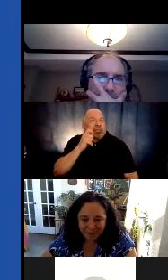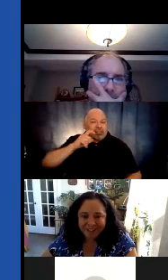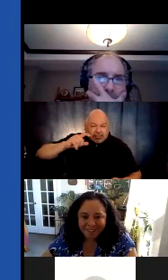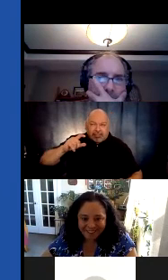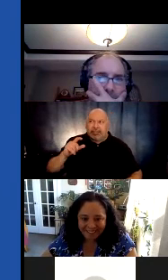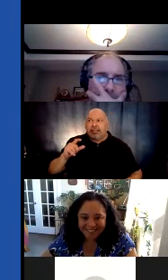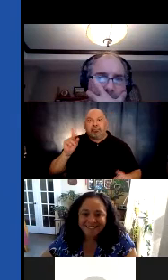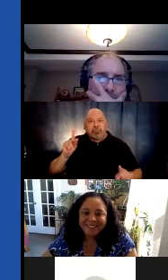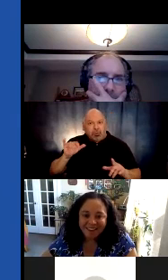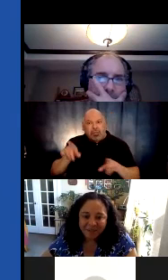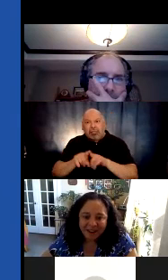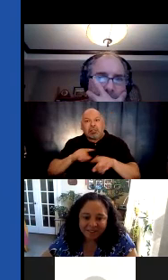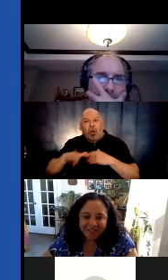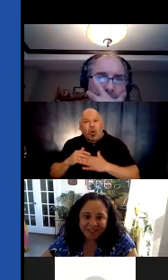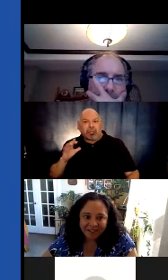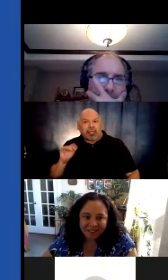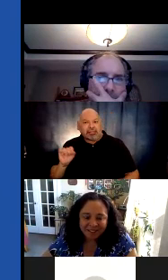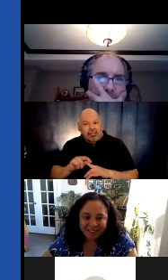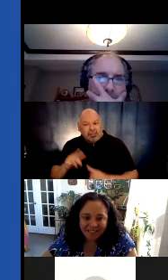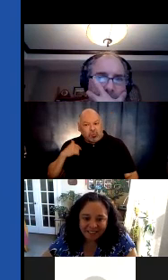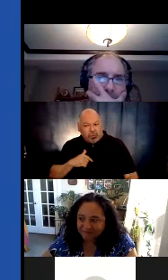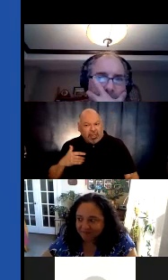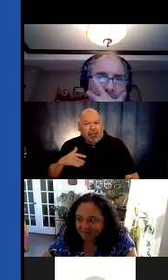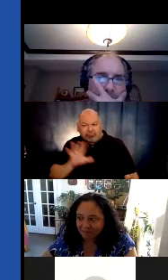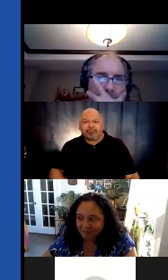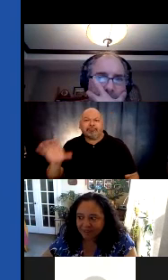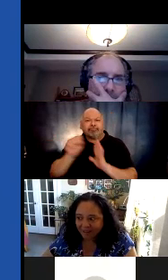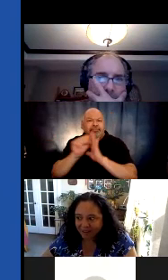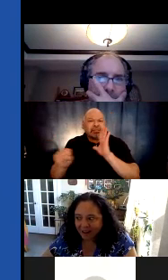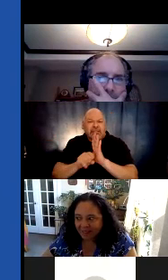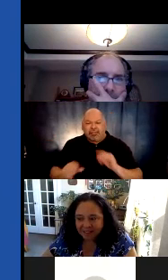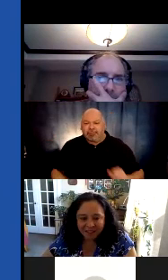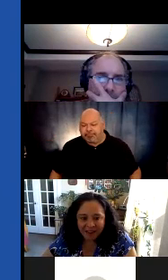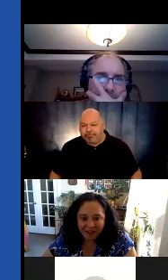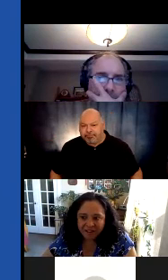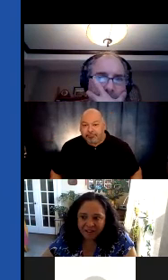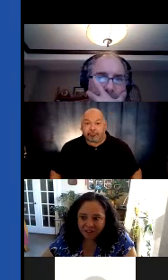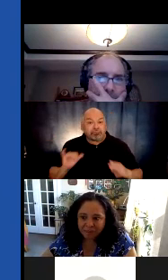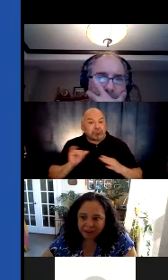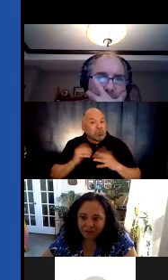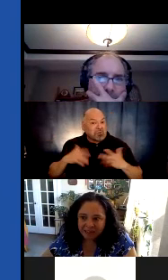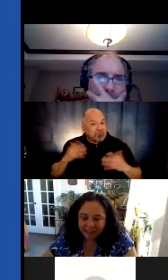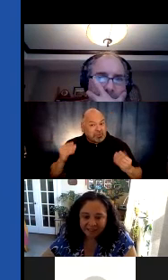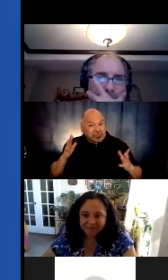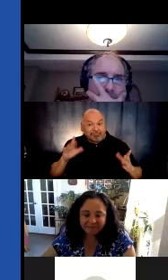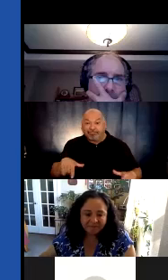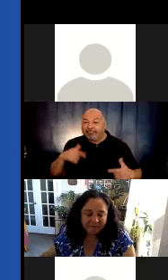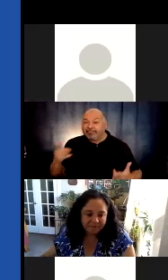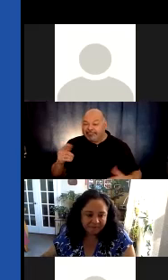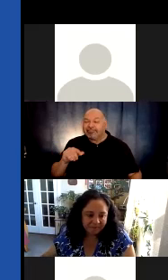vaccinated people and all the cases that we have across the state. And that's all I have. I'll turn it back over to Heidi.